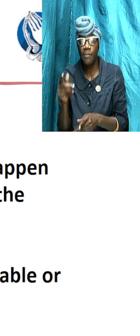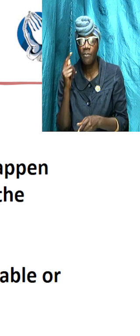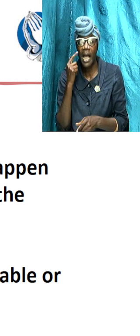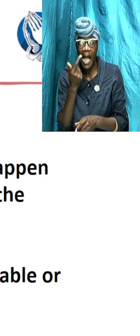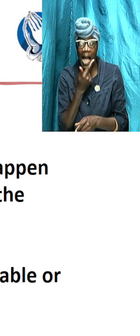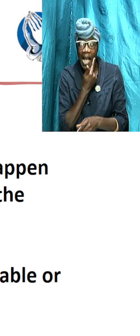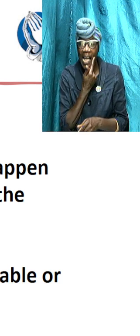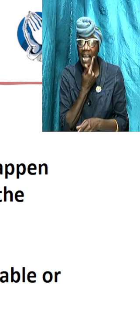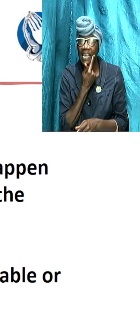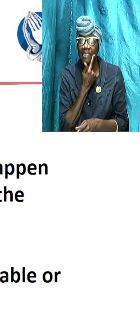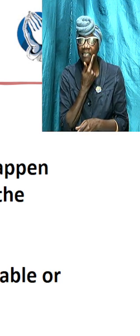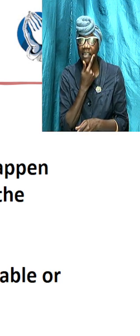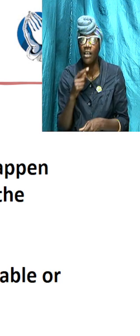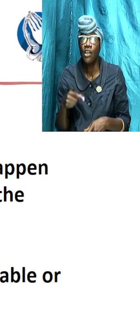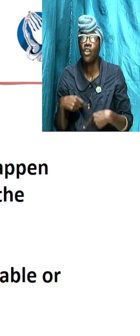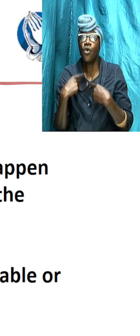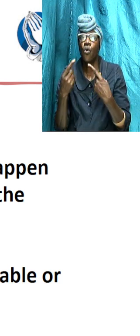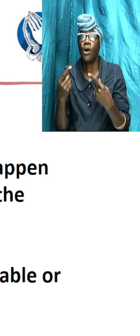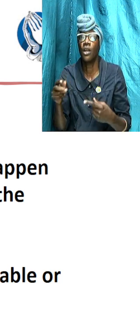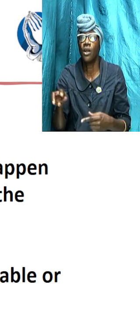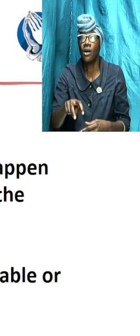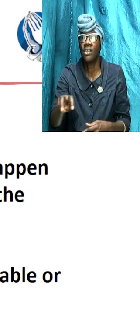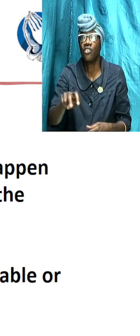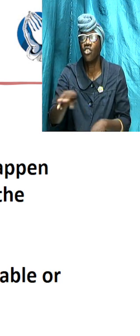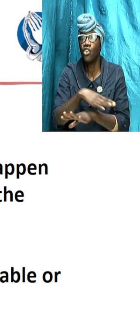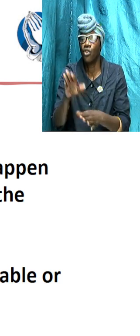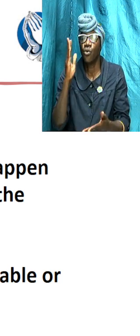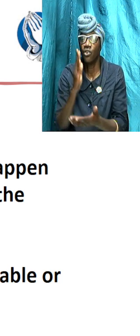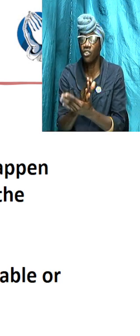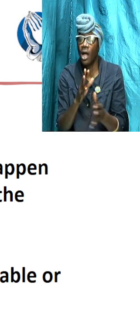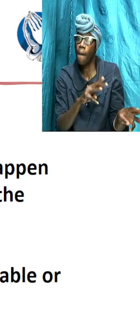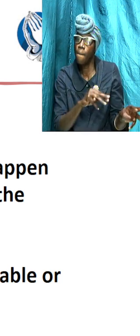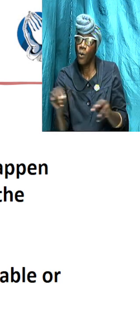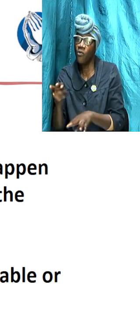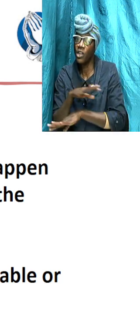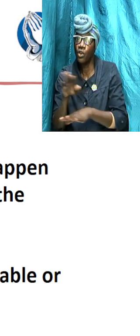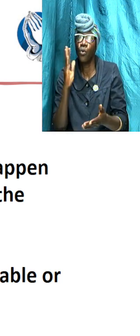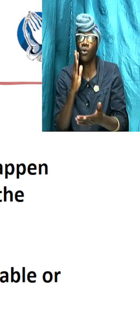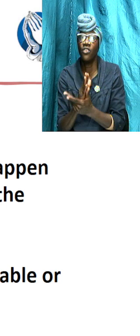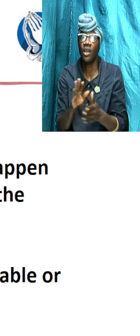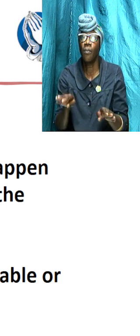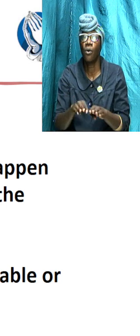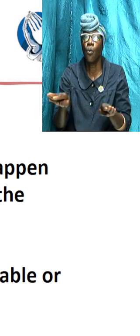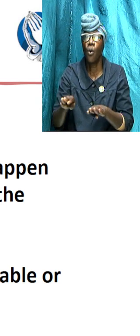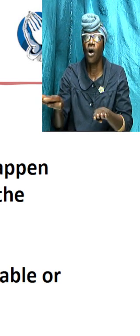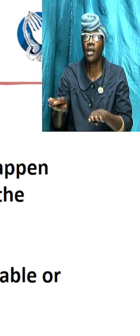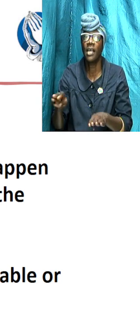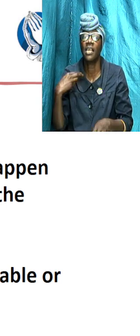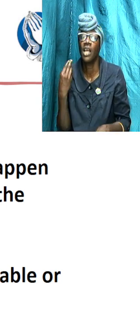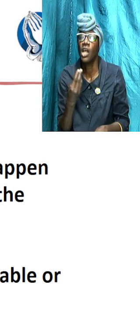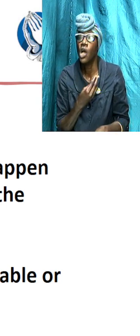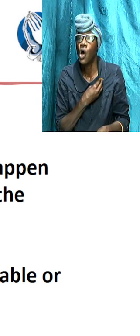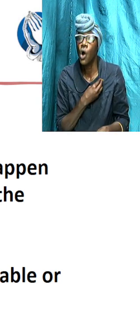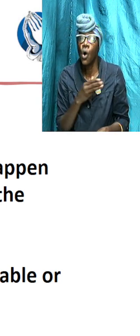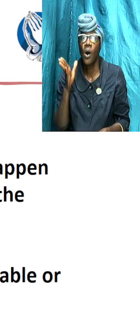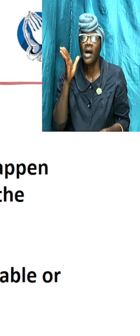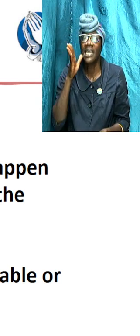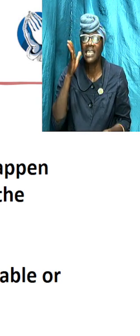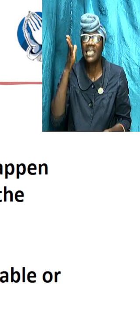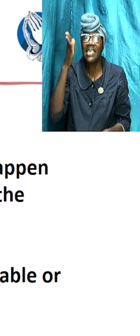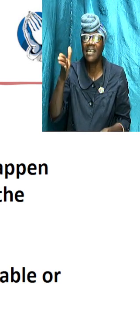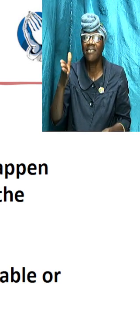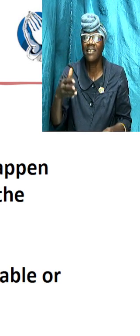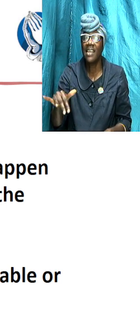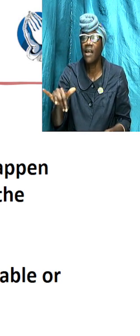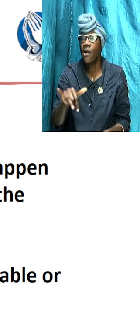you keep going along this journey. Don't stop moving. Don't stop walking. Amen. Our destiny also can